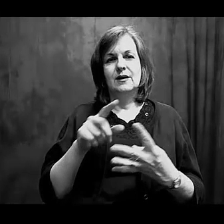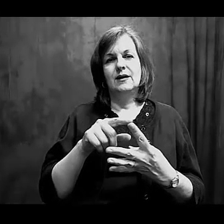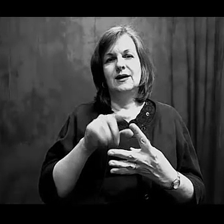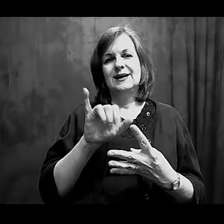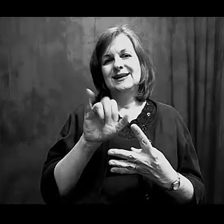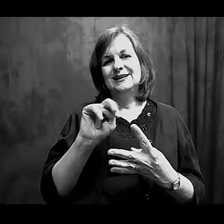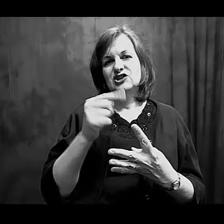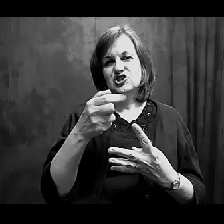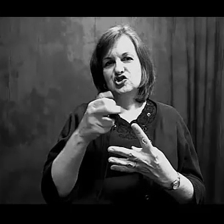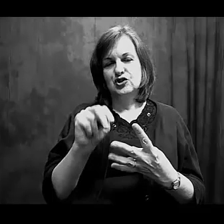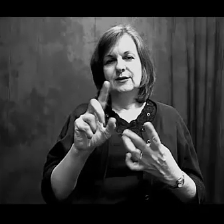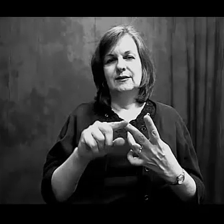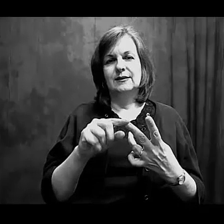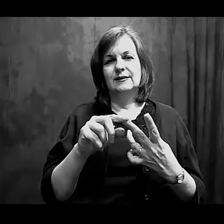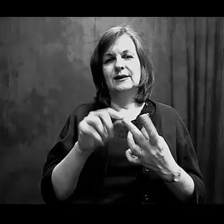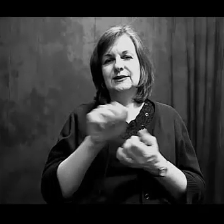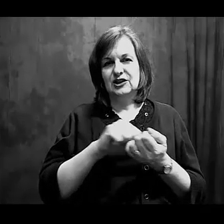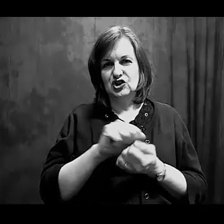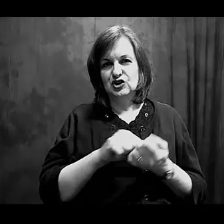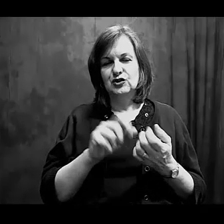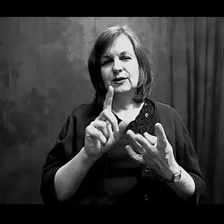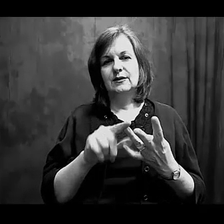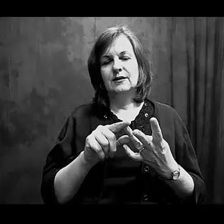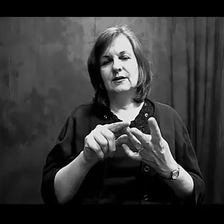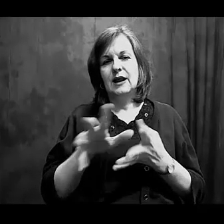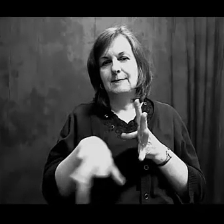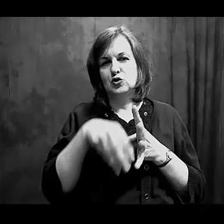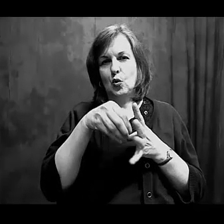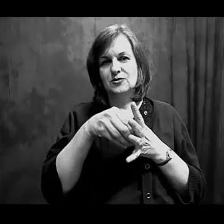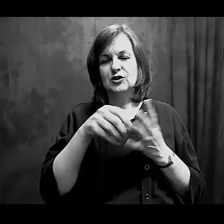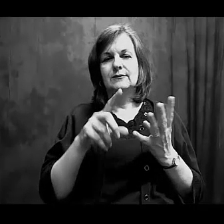ingestion, digestion, absorption, and elimination.